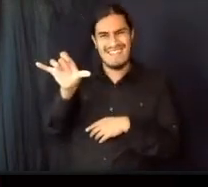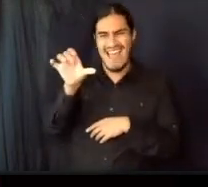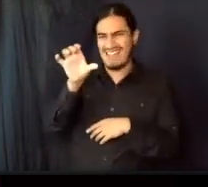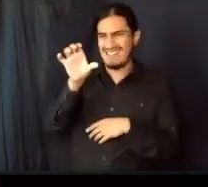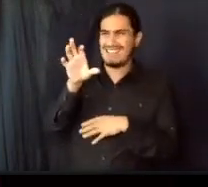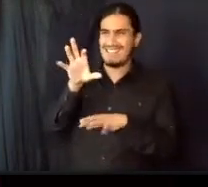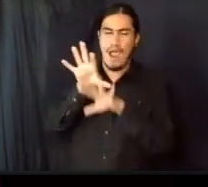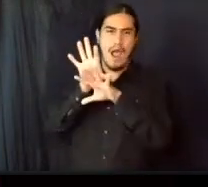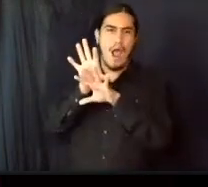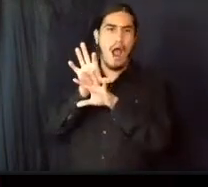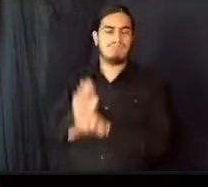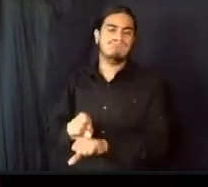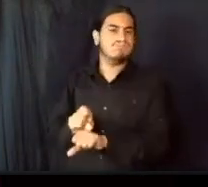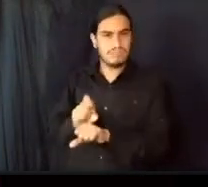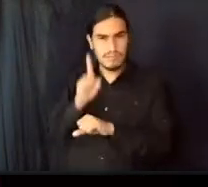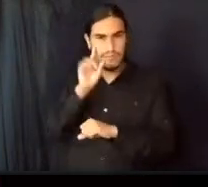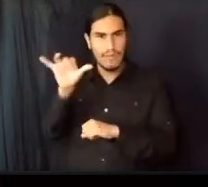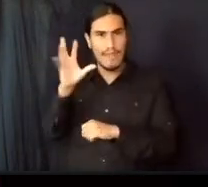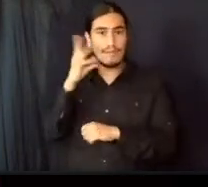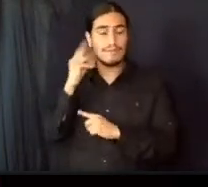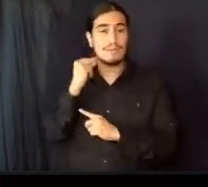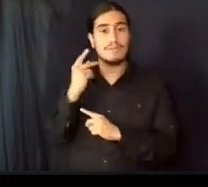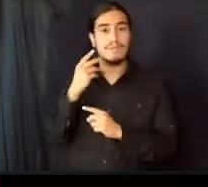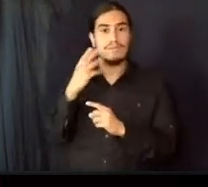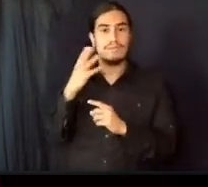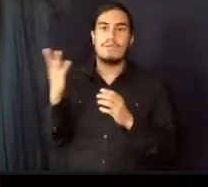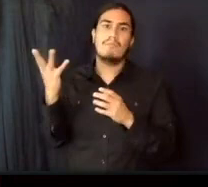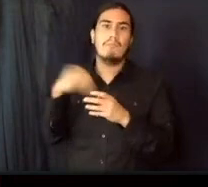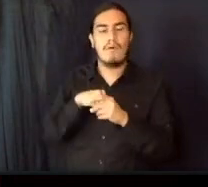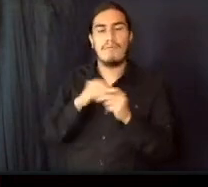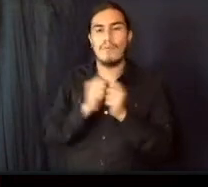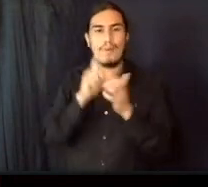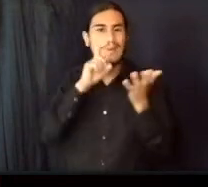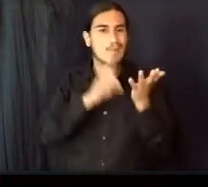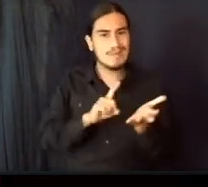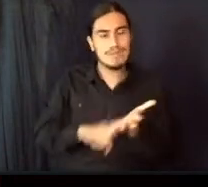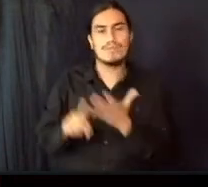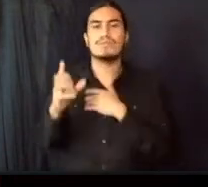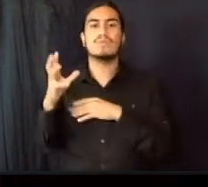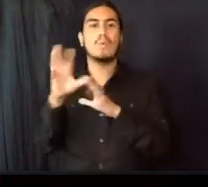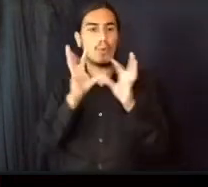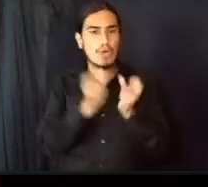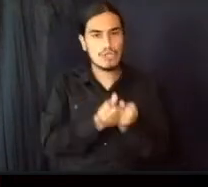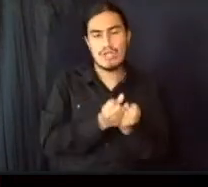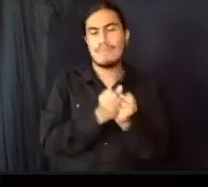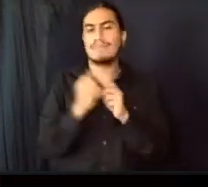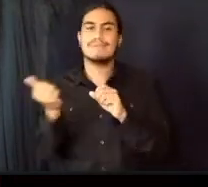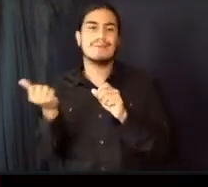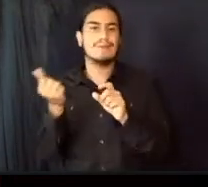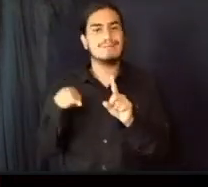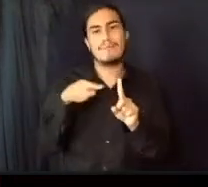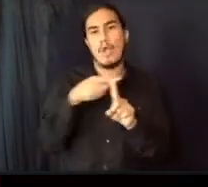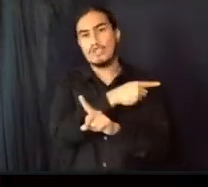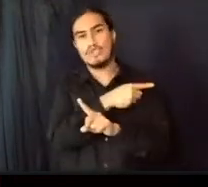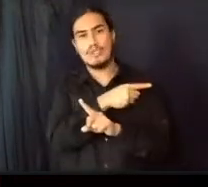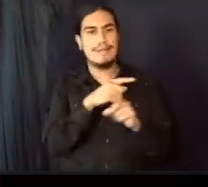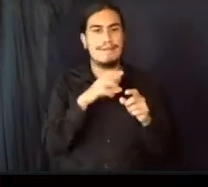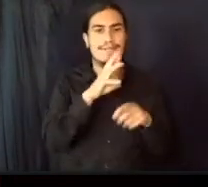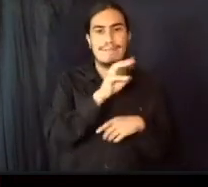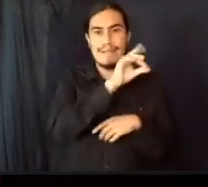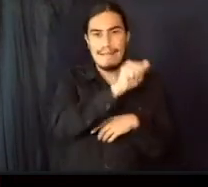these programs in forms of research, reports, video campaigns, workshops, alternative media, and creative